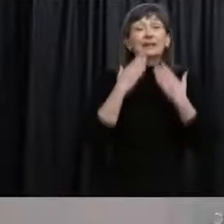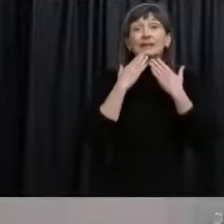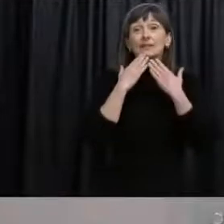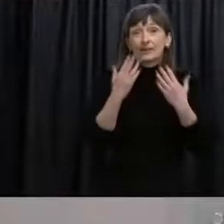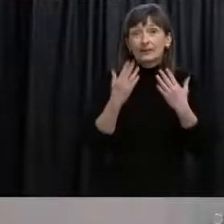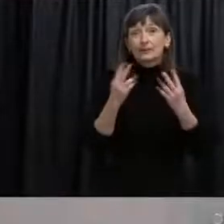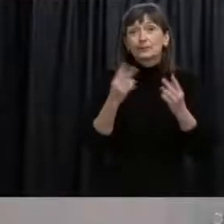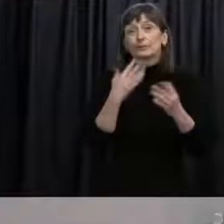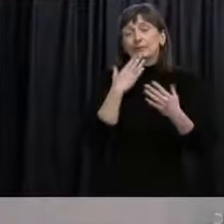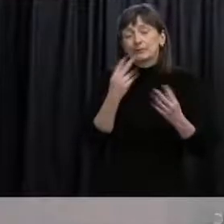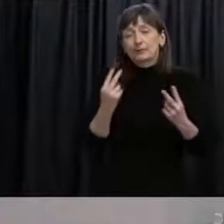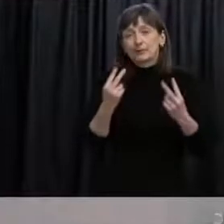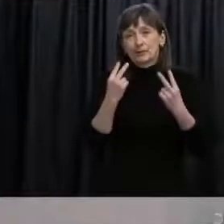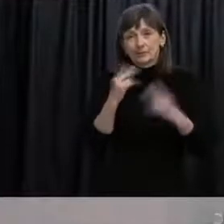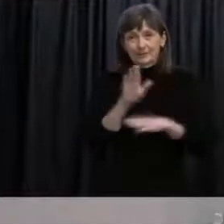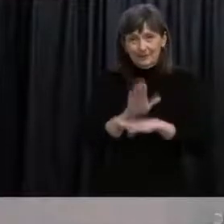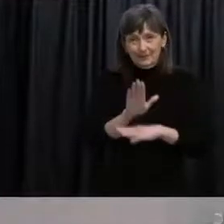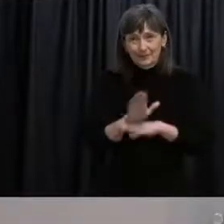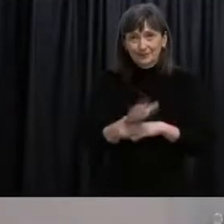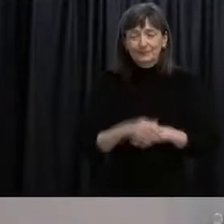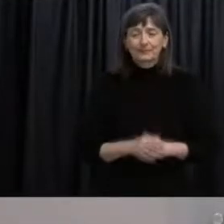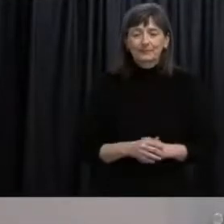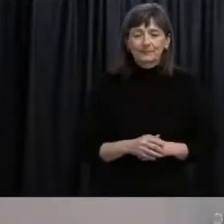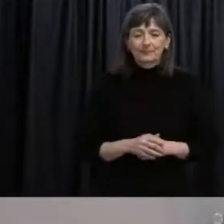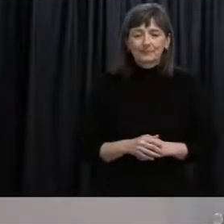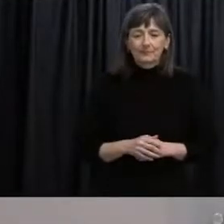joining us this afternoon.